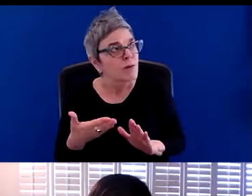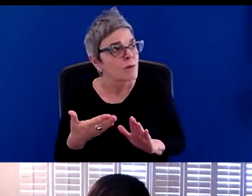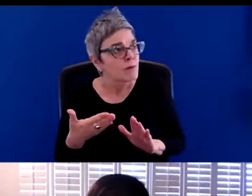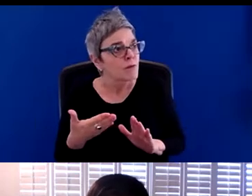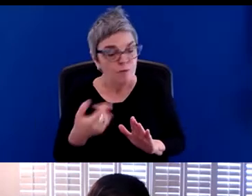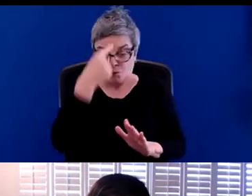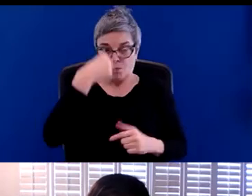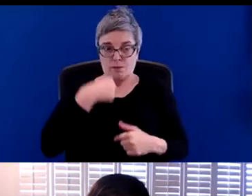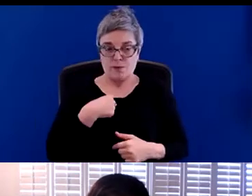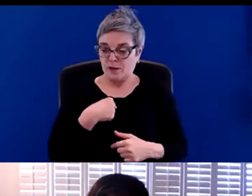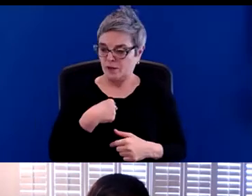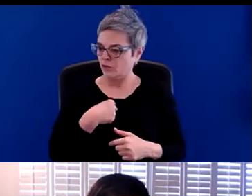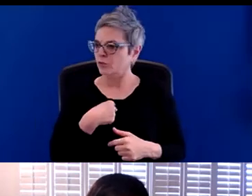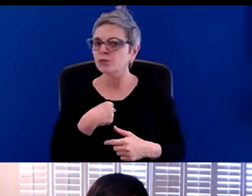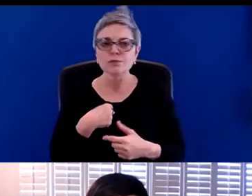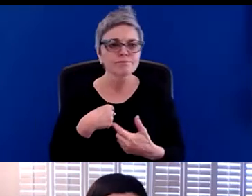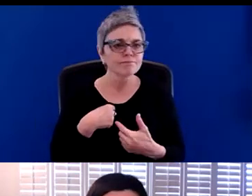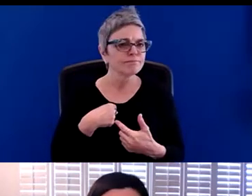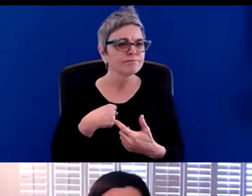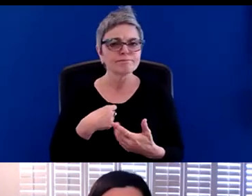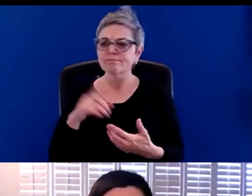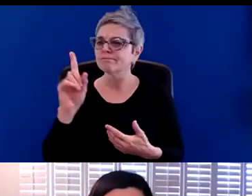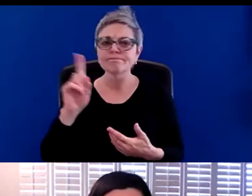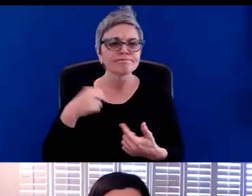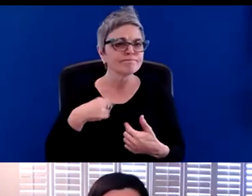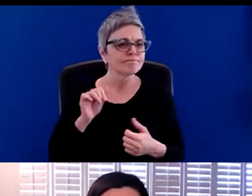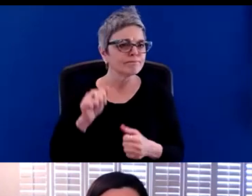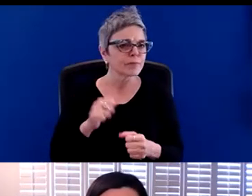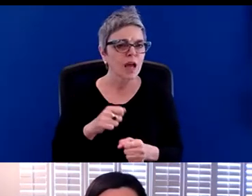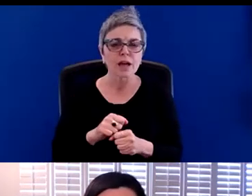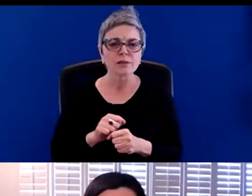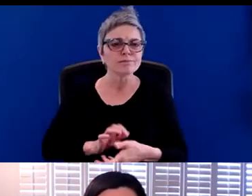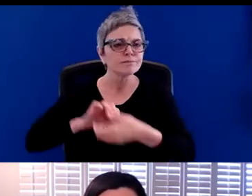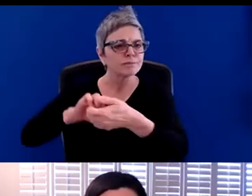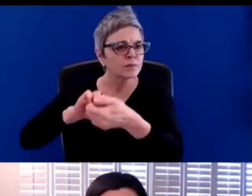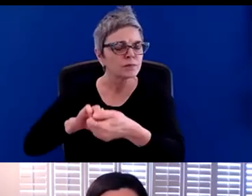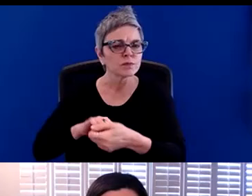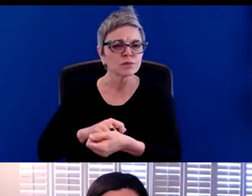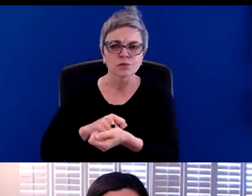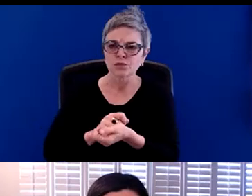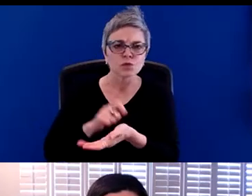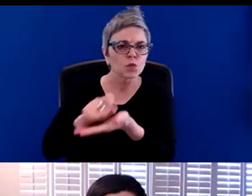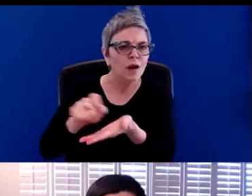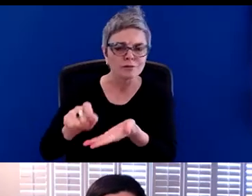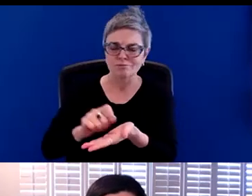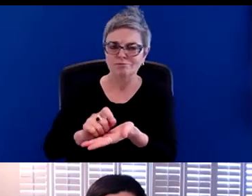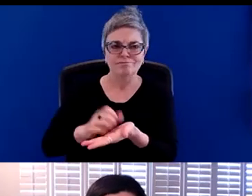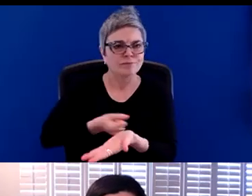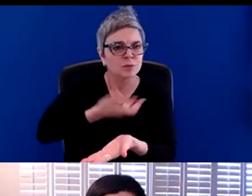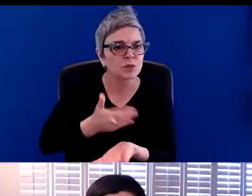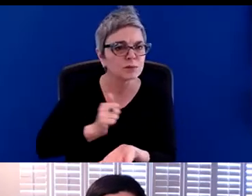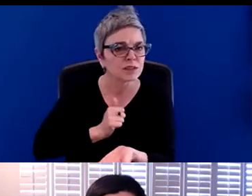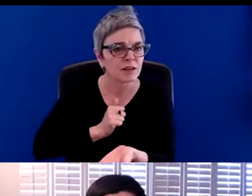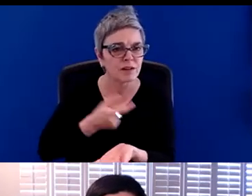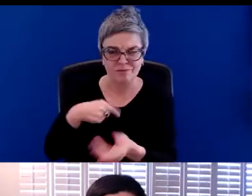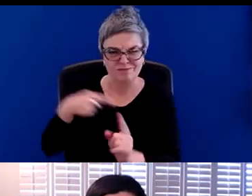spaces of writing, for me to find spaces where I can express myself in academic writing, those are